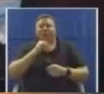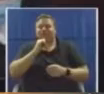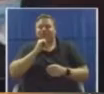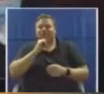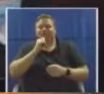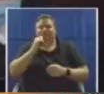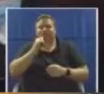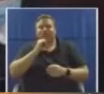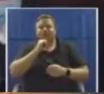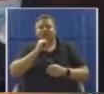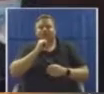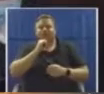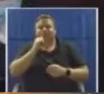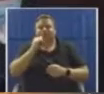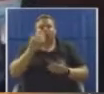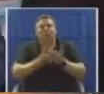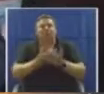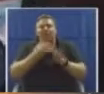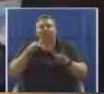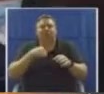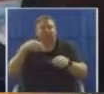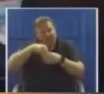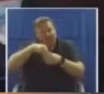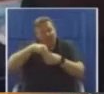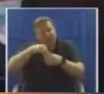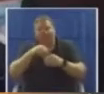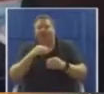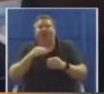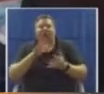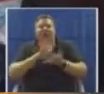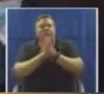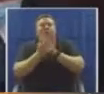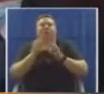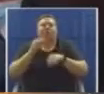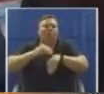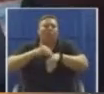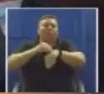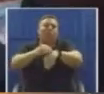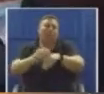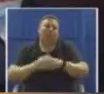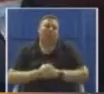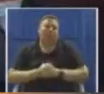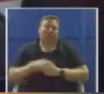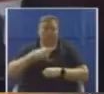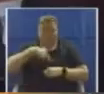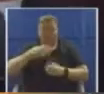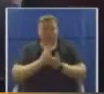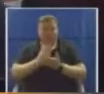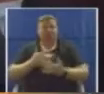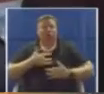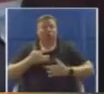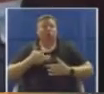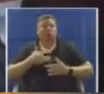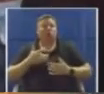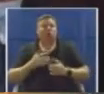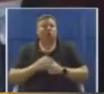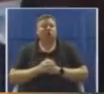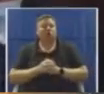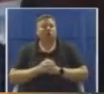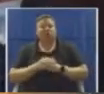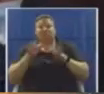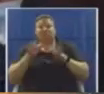help them in this desperate hour of need. And so we share the concerns that you've expressed, that so many other